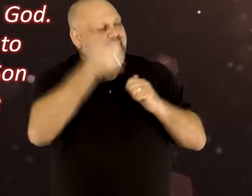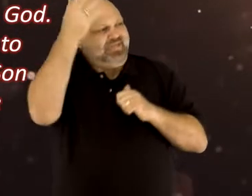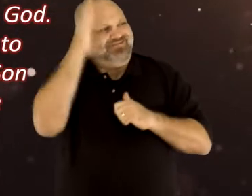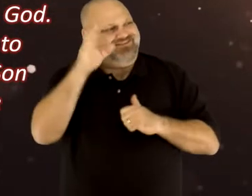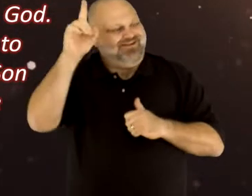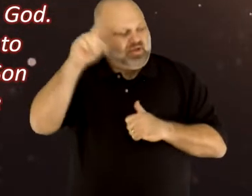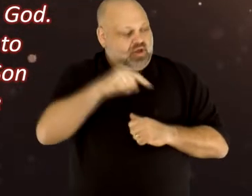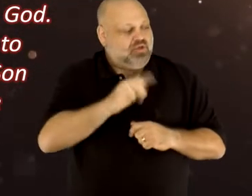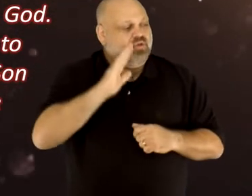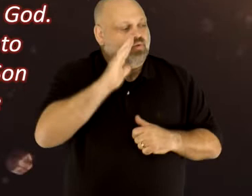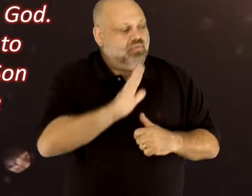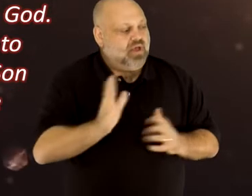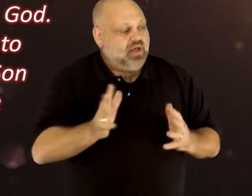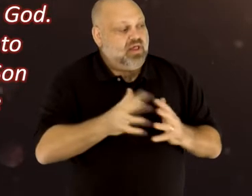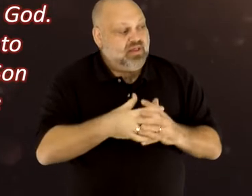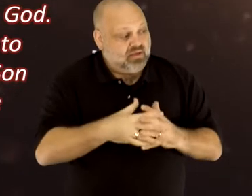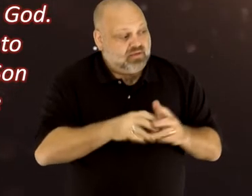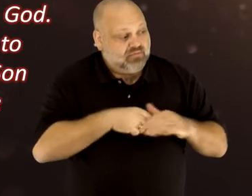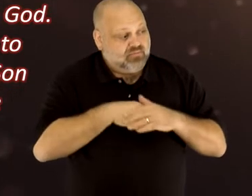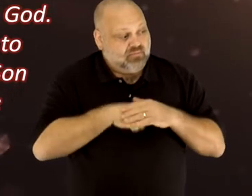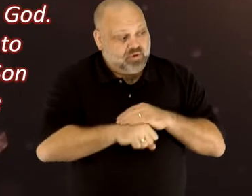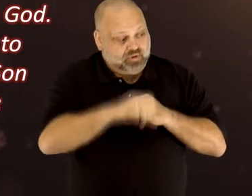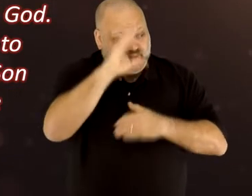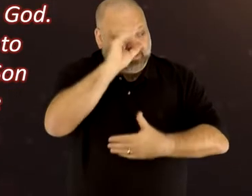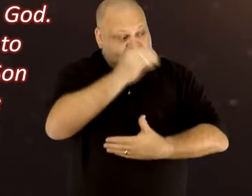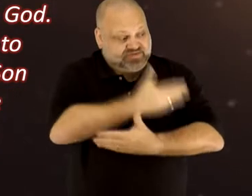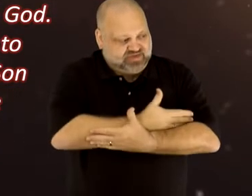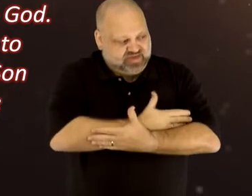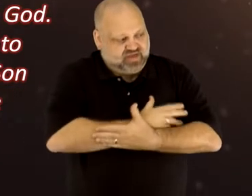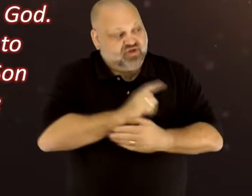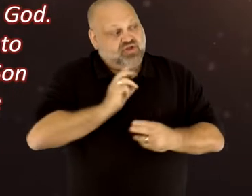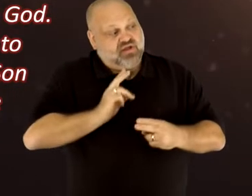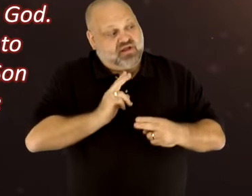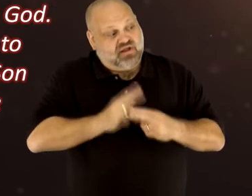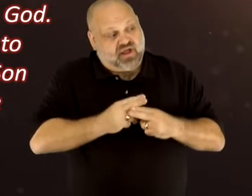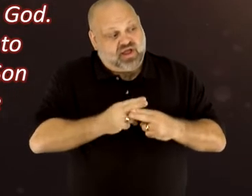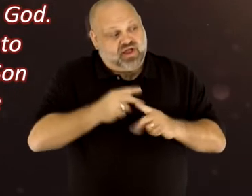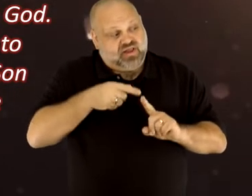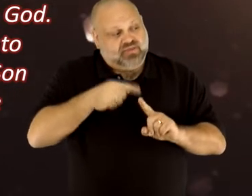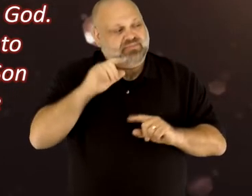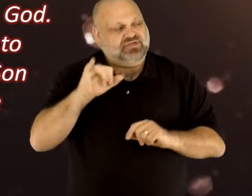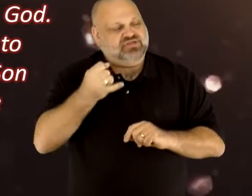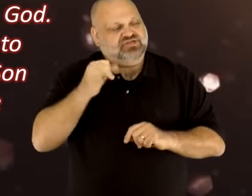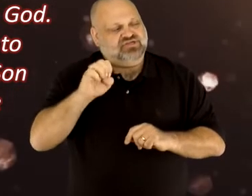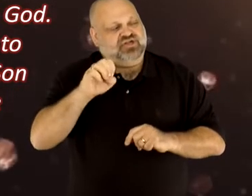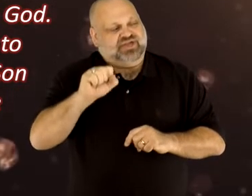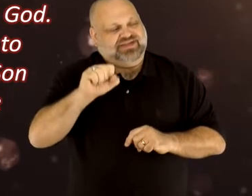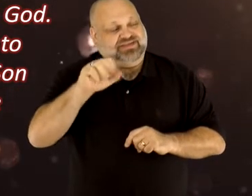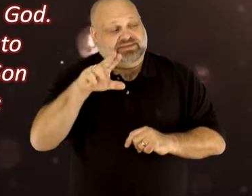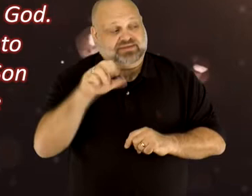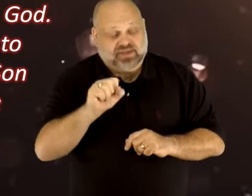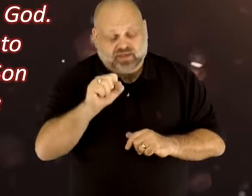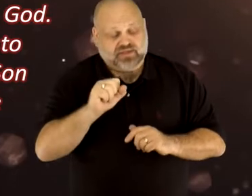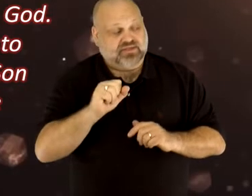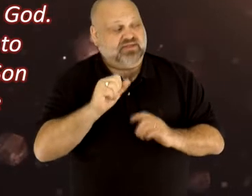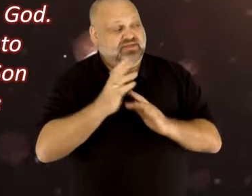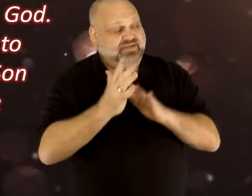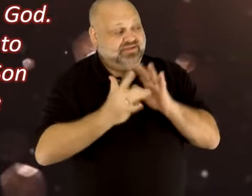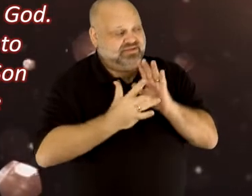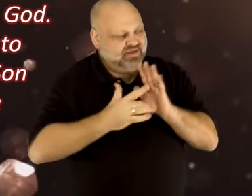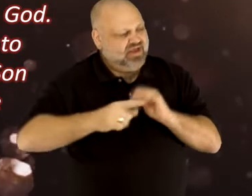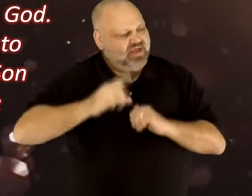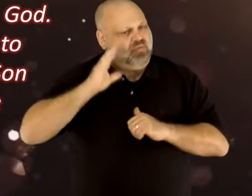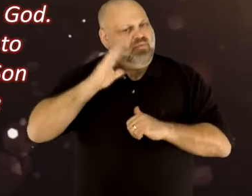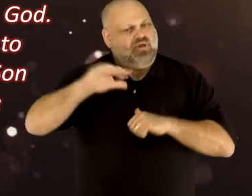with God. You will conceive and give birth to a son, and you are to call him Jesus. And he will be